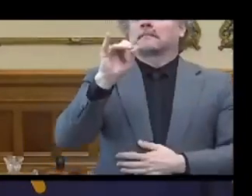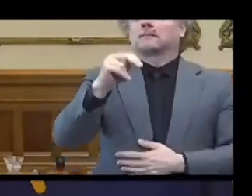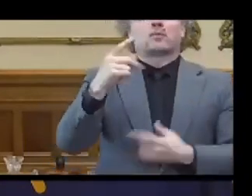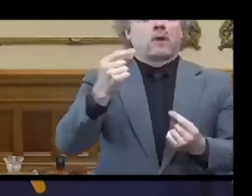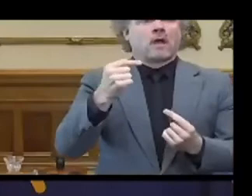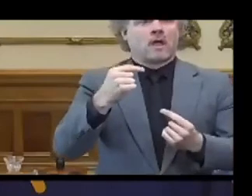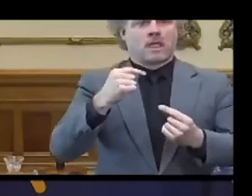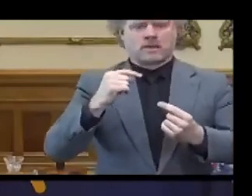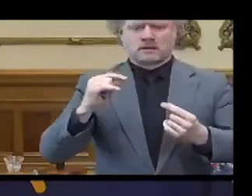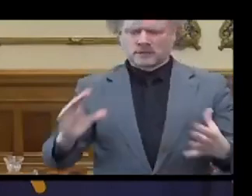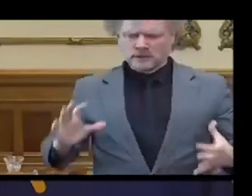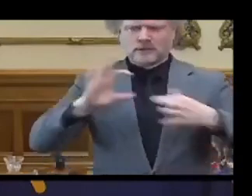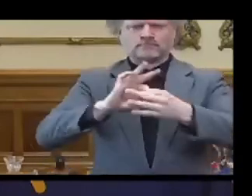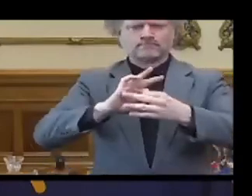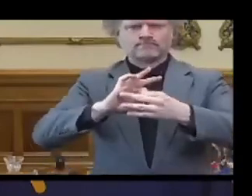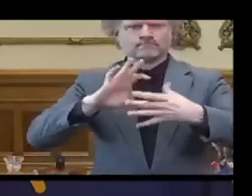joint